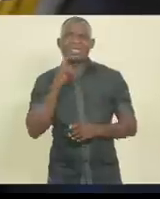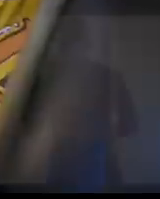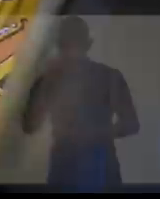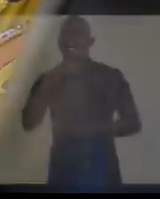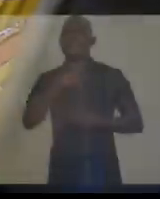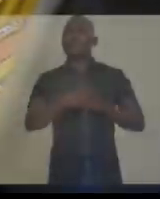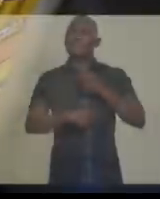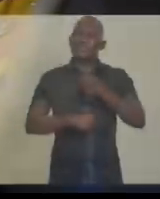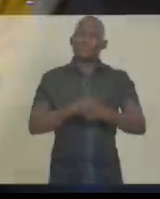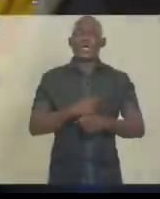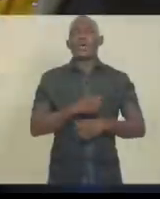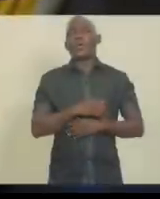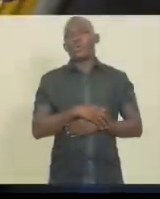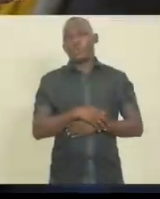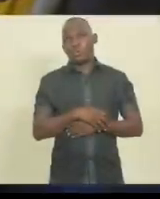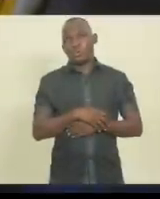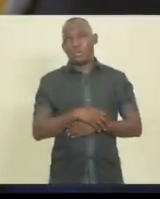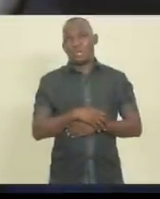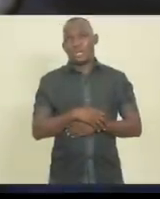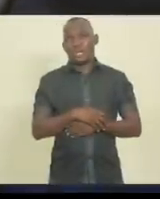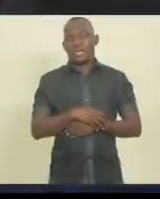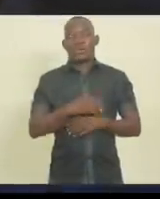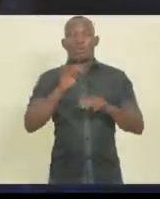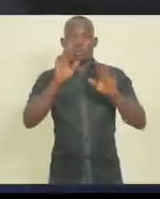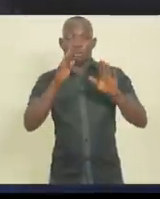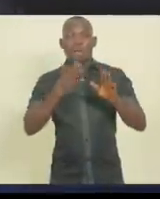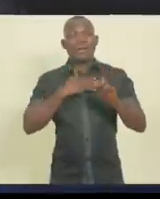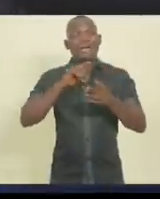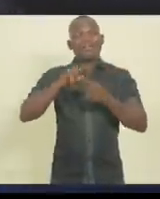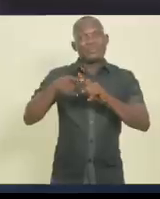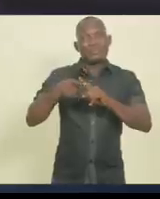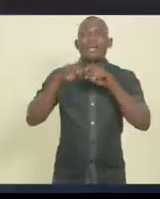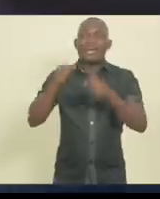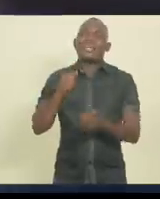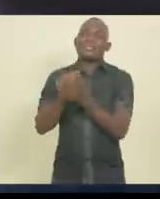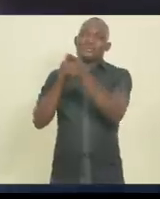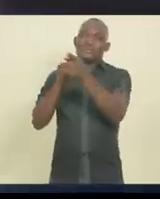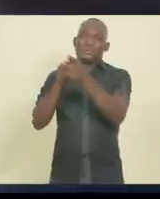you into a special school that can help you with your craft. I hope that'll be okay with you.